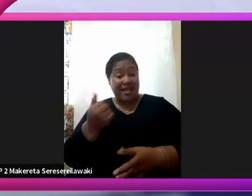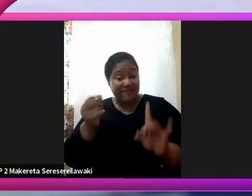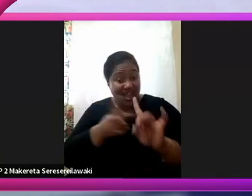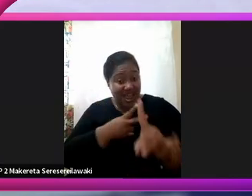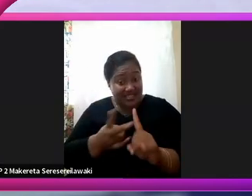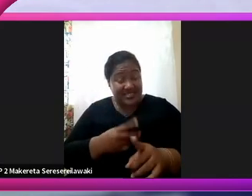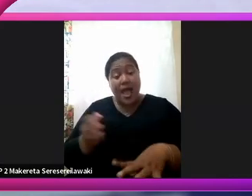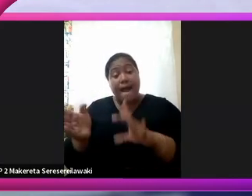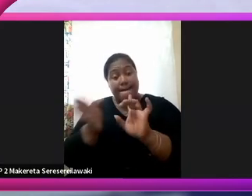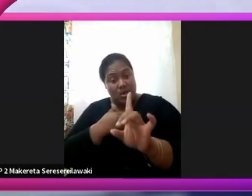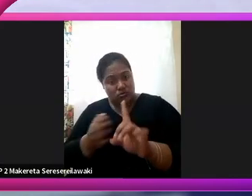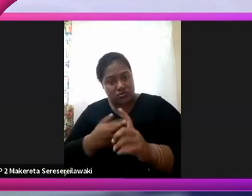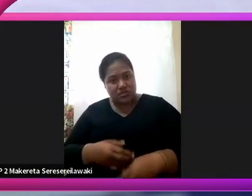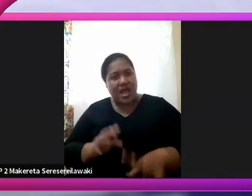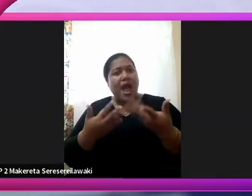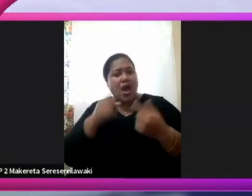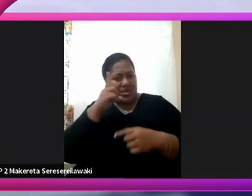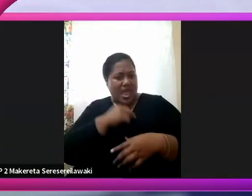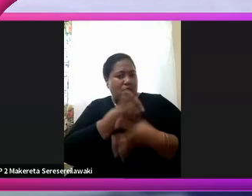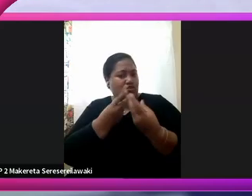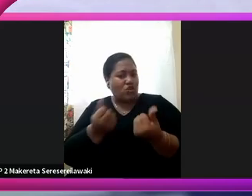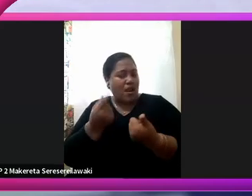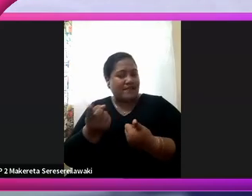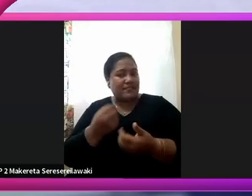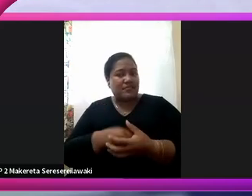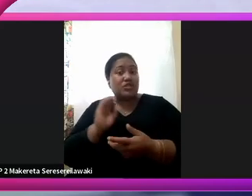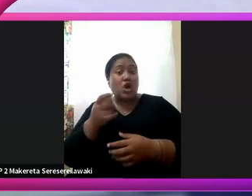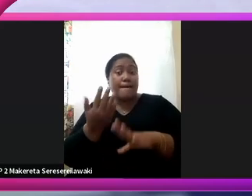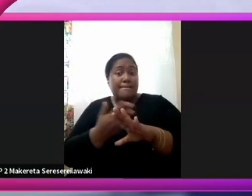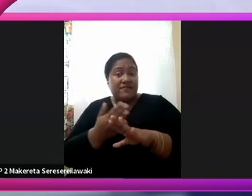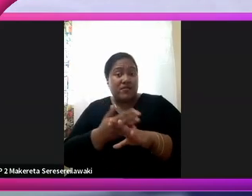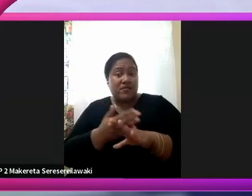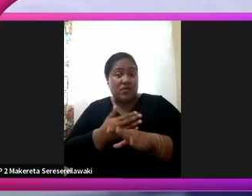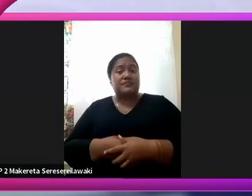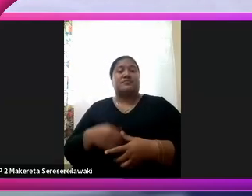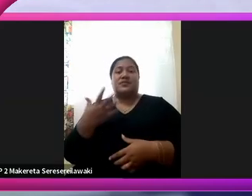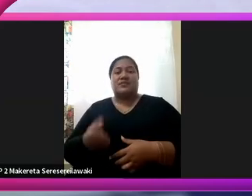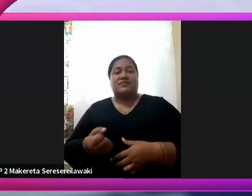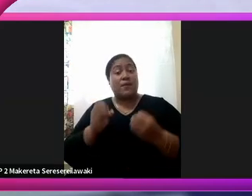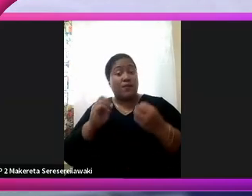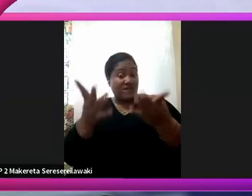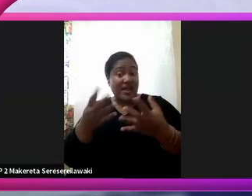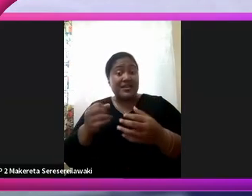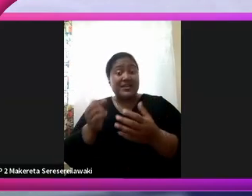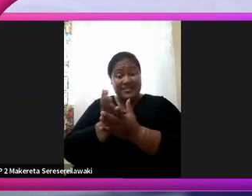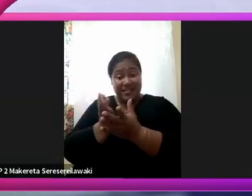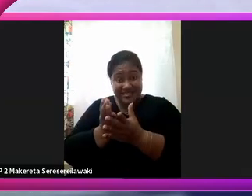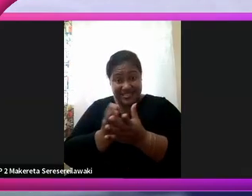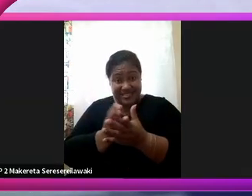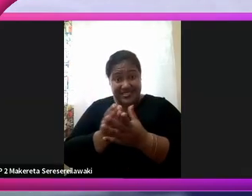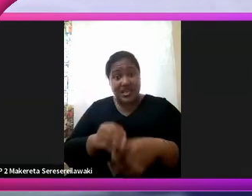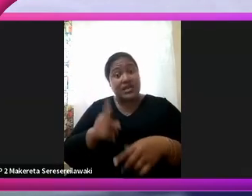how can we address this? Before come to the provide services for treatment and things like that, this one need